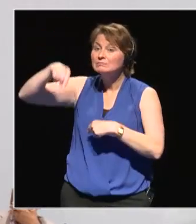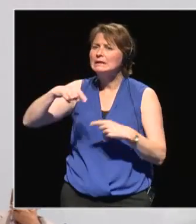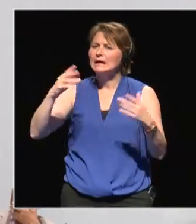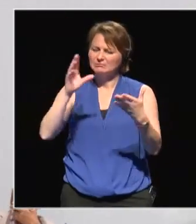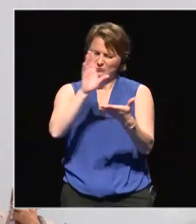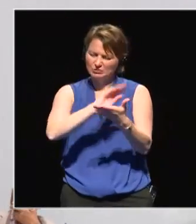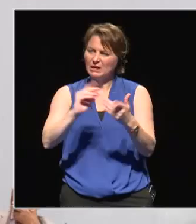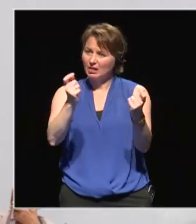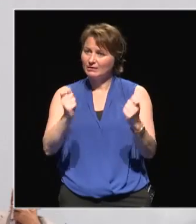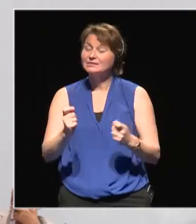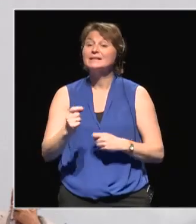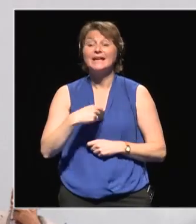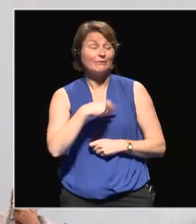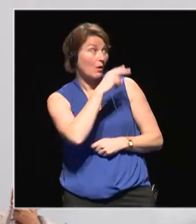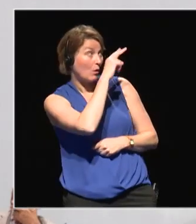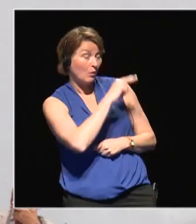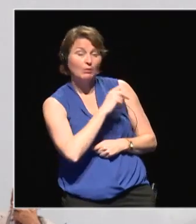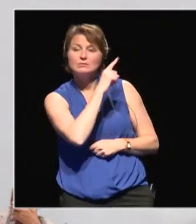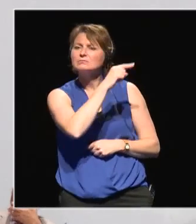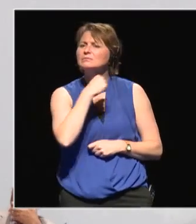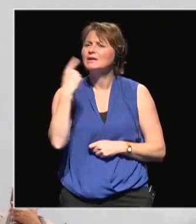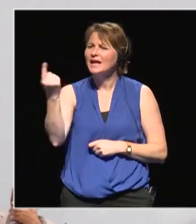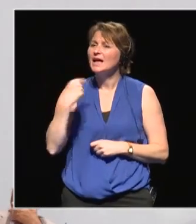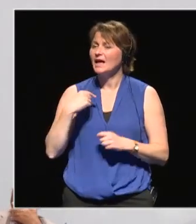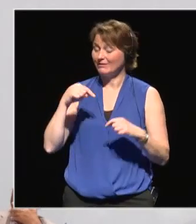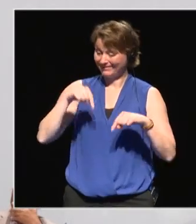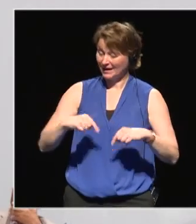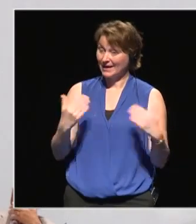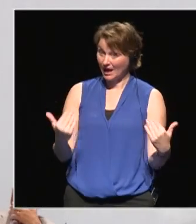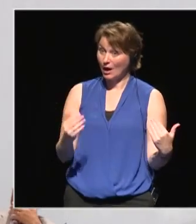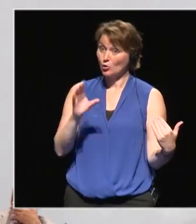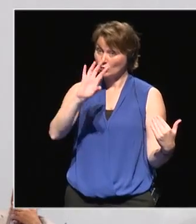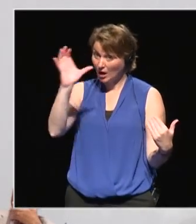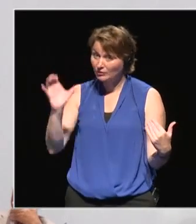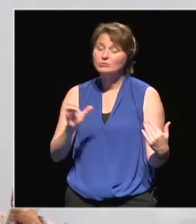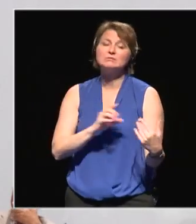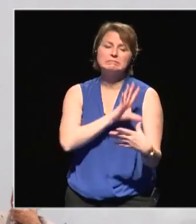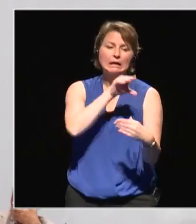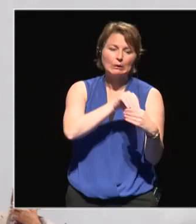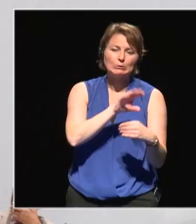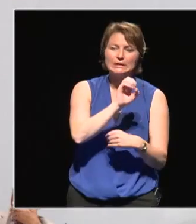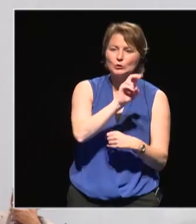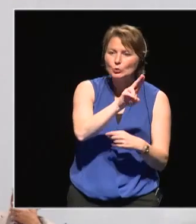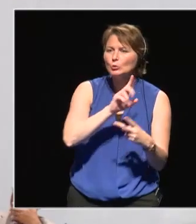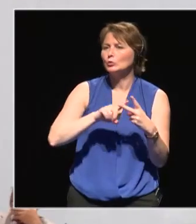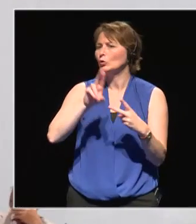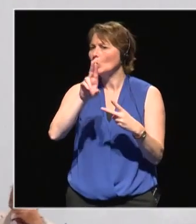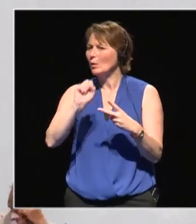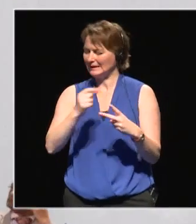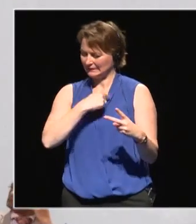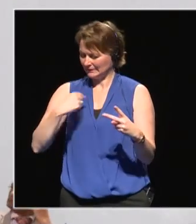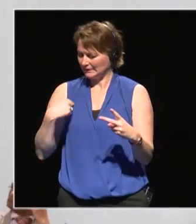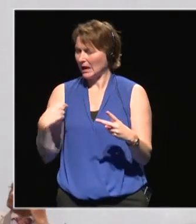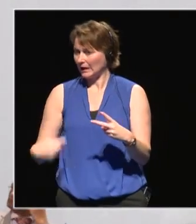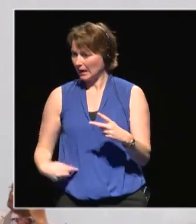pledges that have been made by countries, including, of course, the EU, the US-China agreement that was